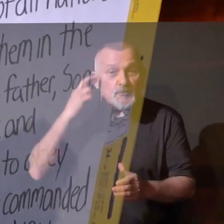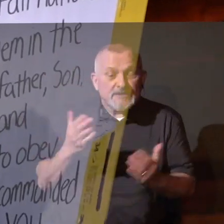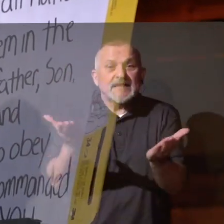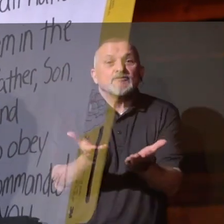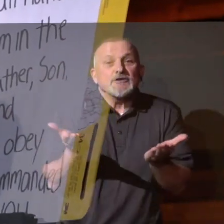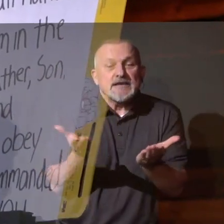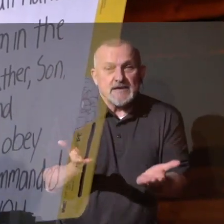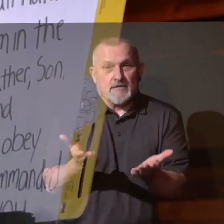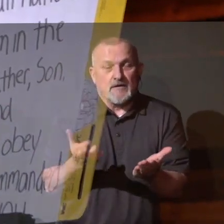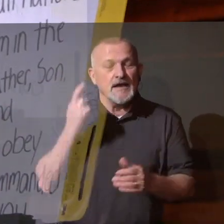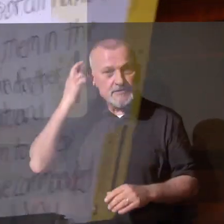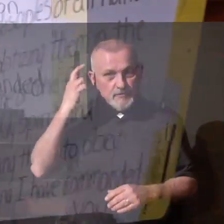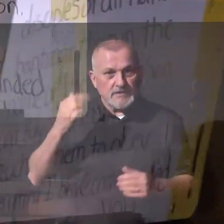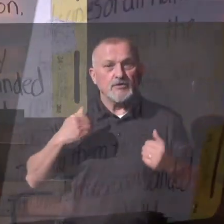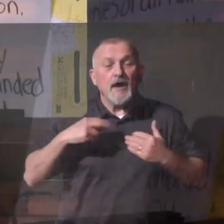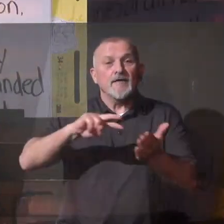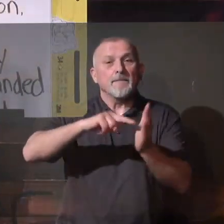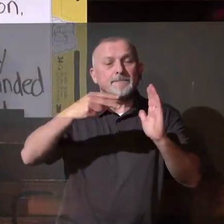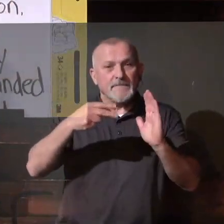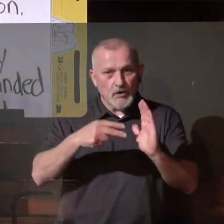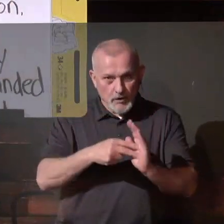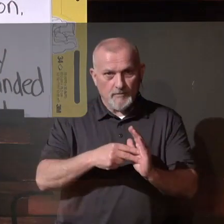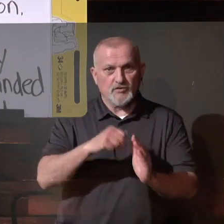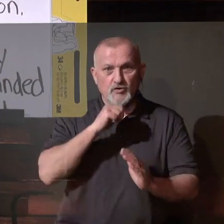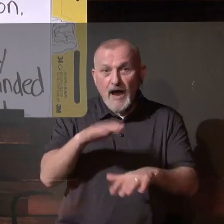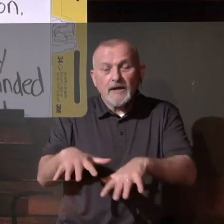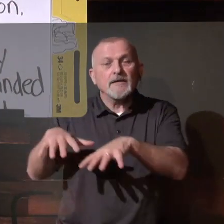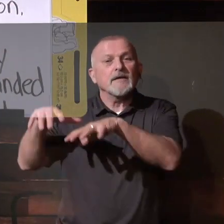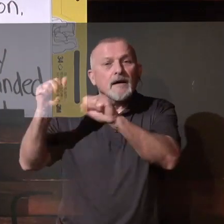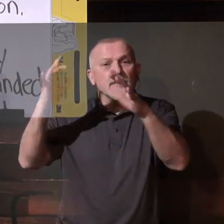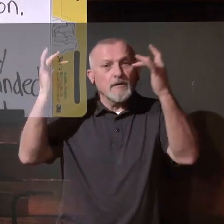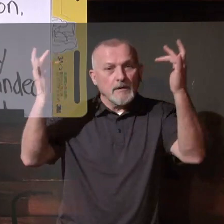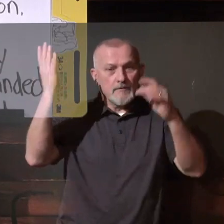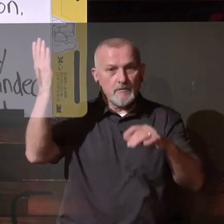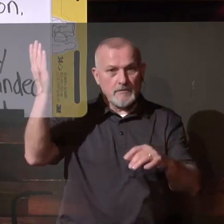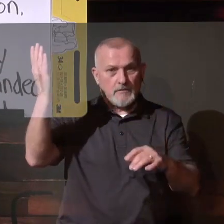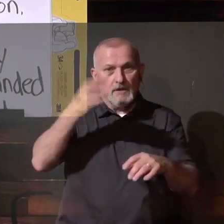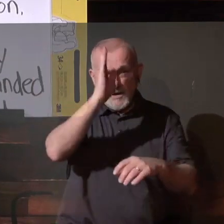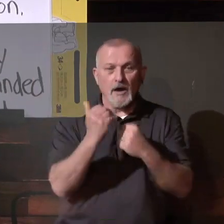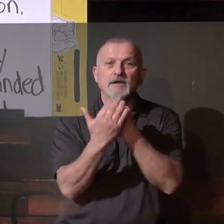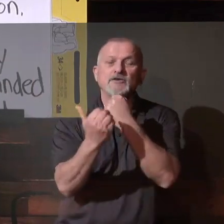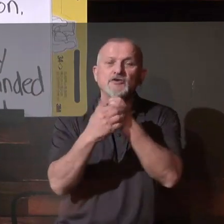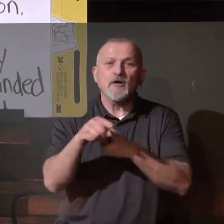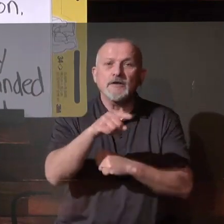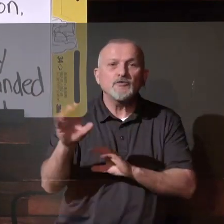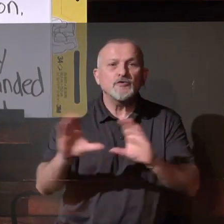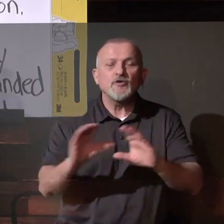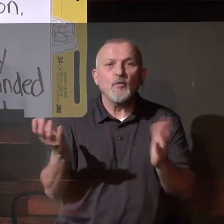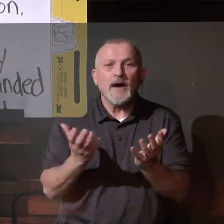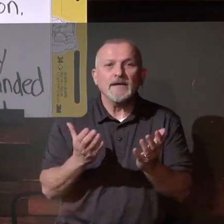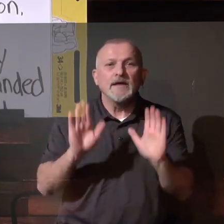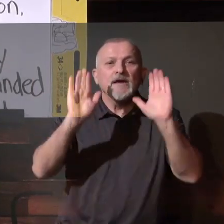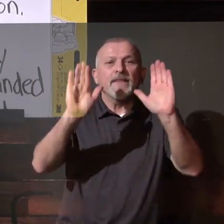here. This is why you still have purpose. This is why you're not gone. This is what God is still calling you to, the Great